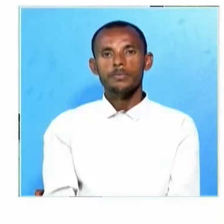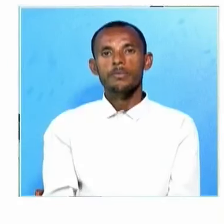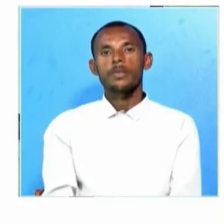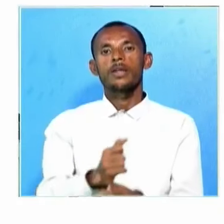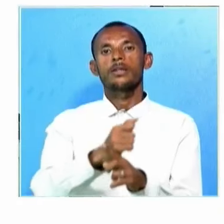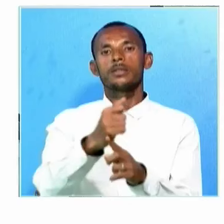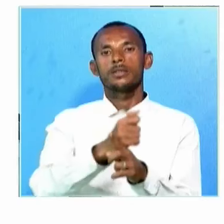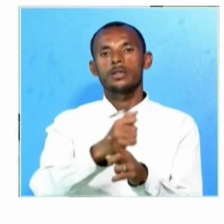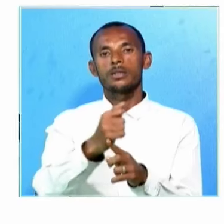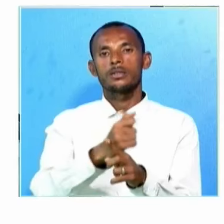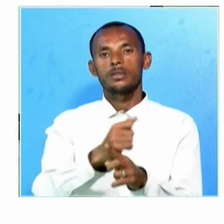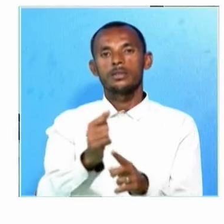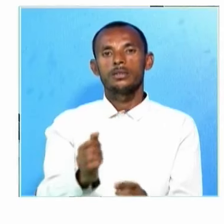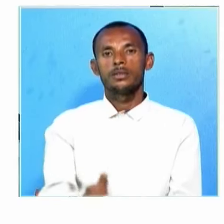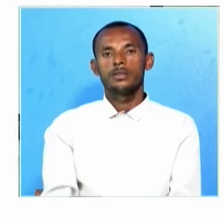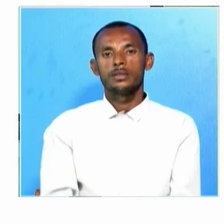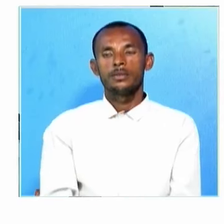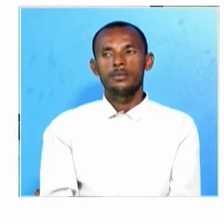Exercise.